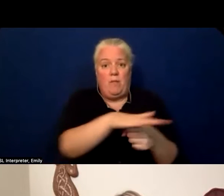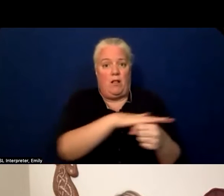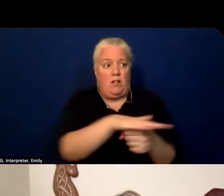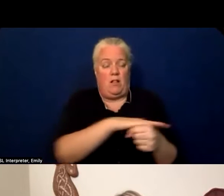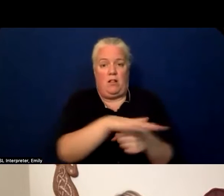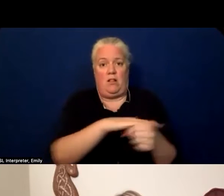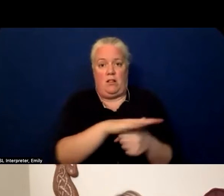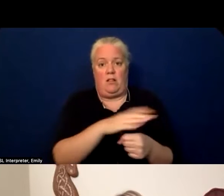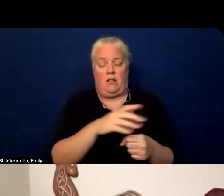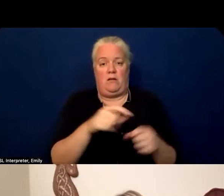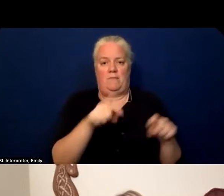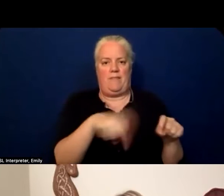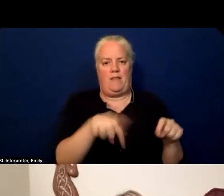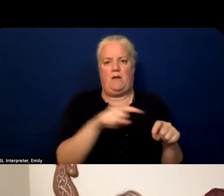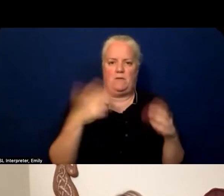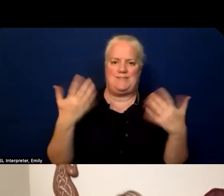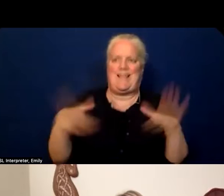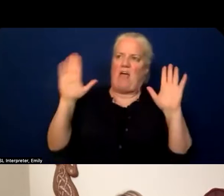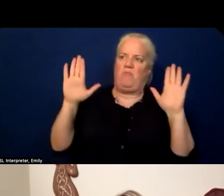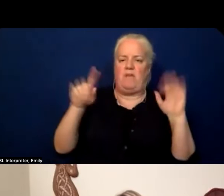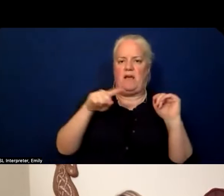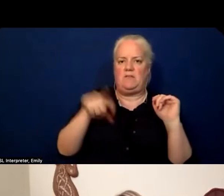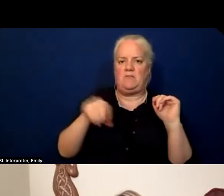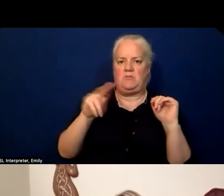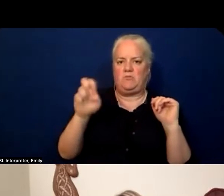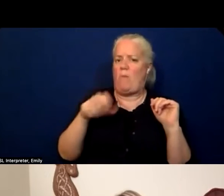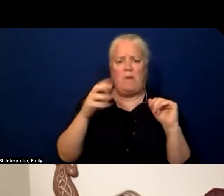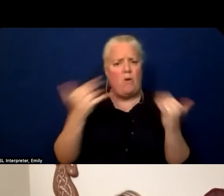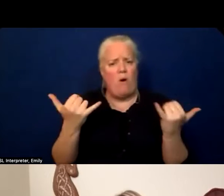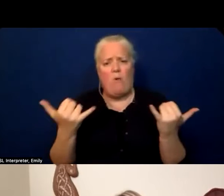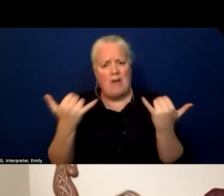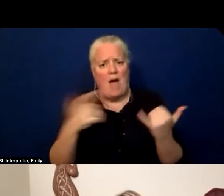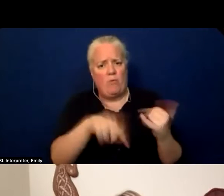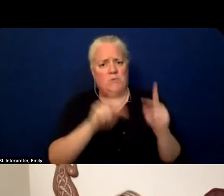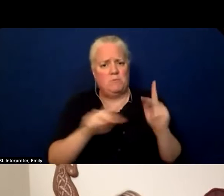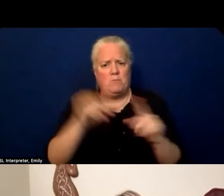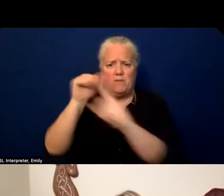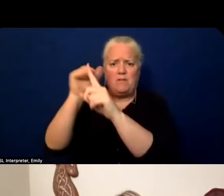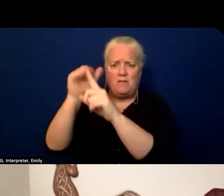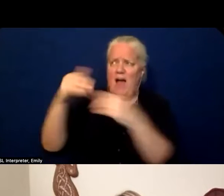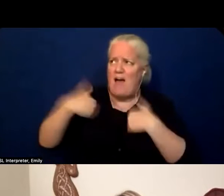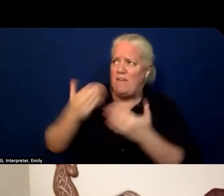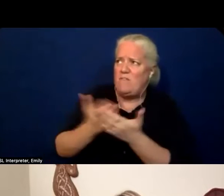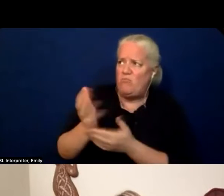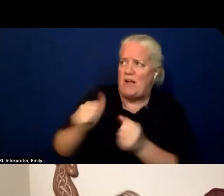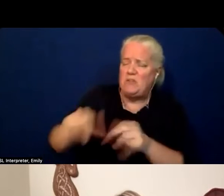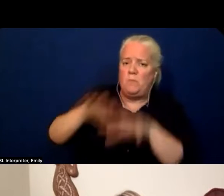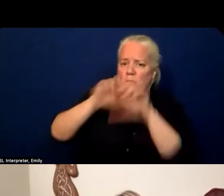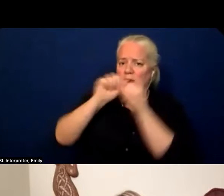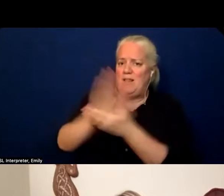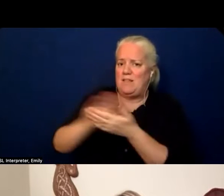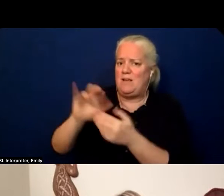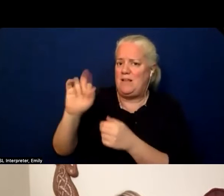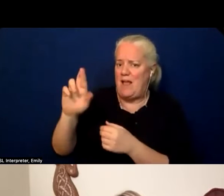as sacrifice zones, now they can go in and say, hey, I have the right to breathe clean air. You can't let this